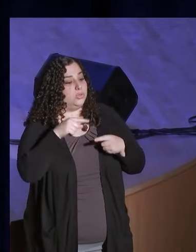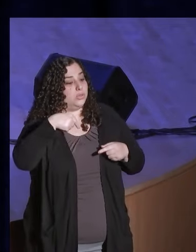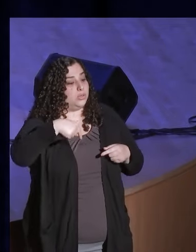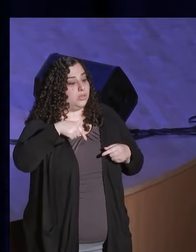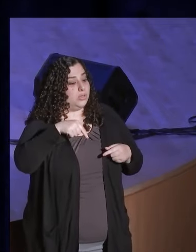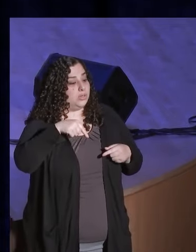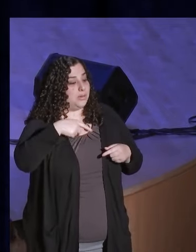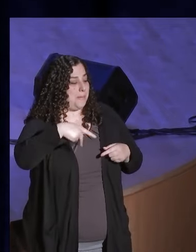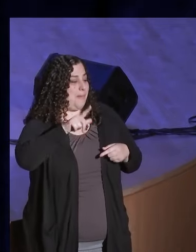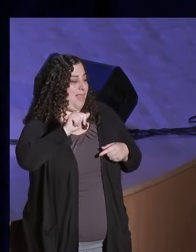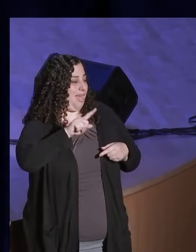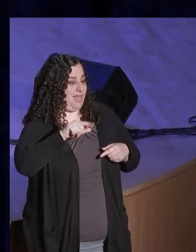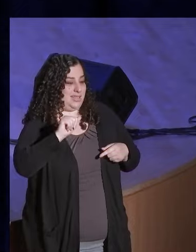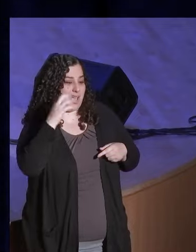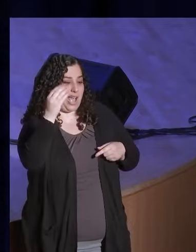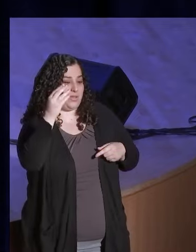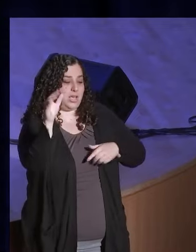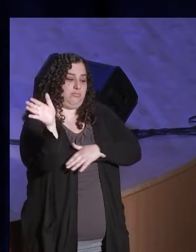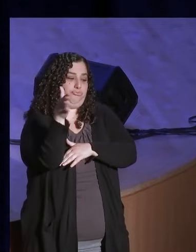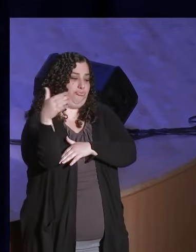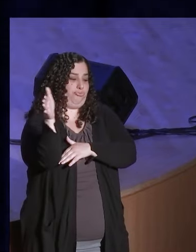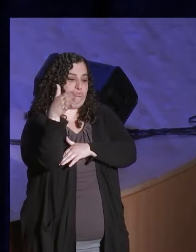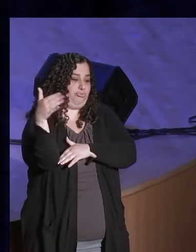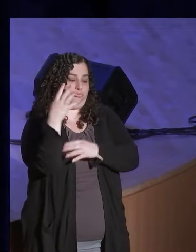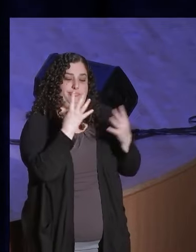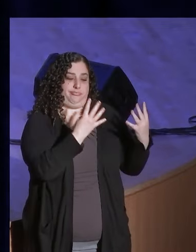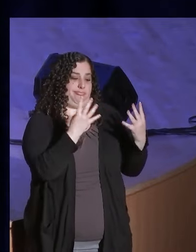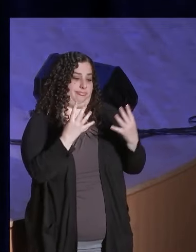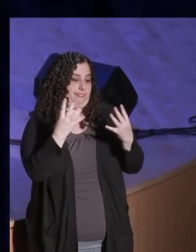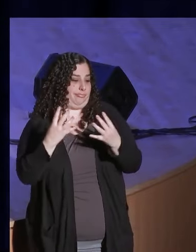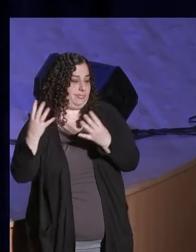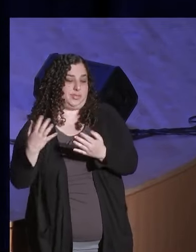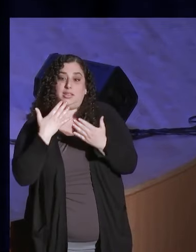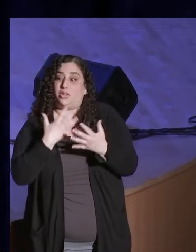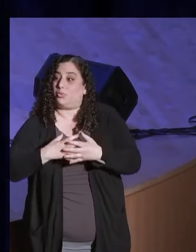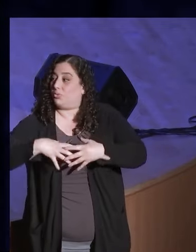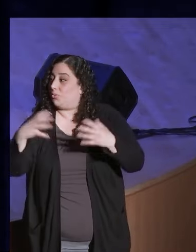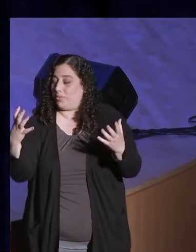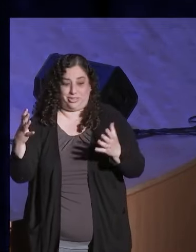colors. Thank you all so much. It's been a wonderful morning.